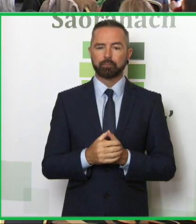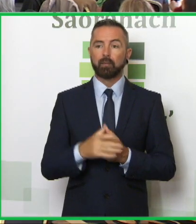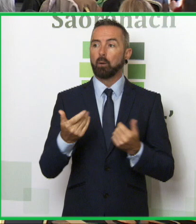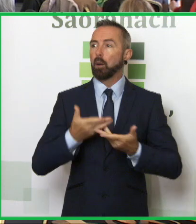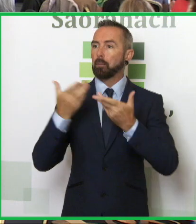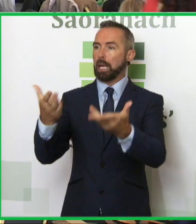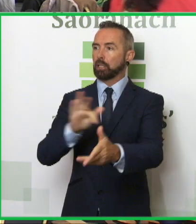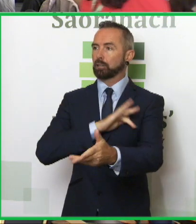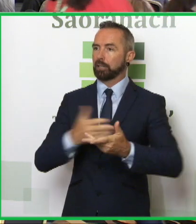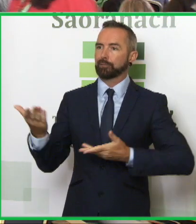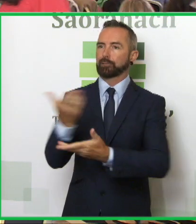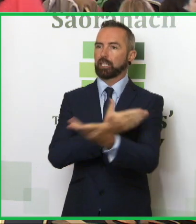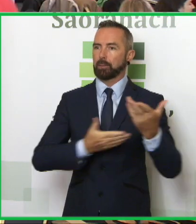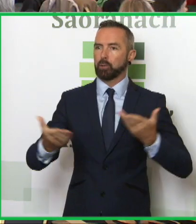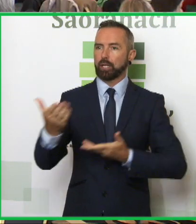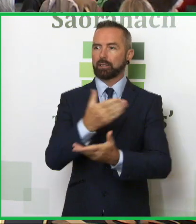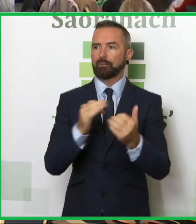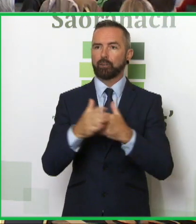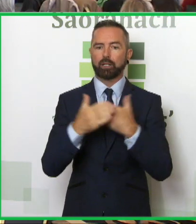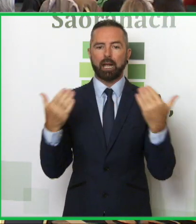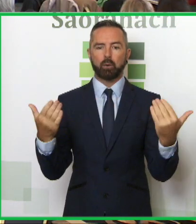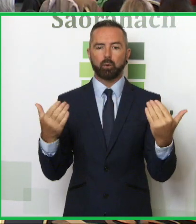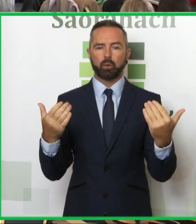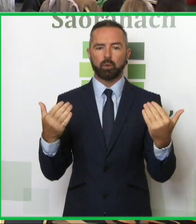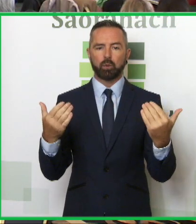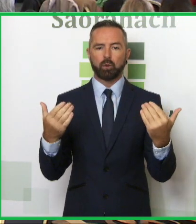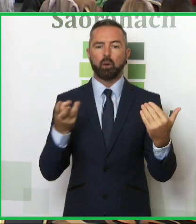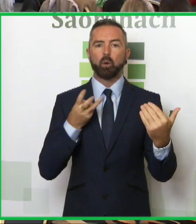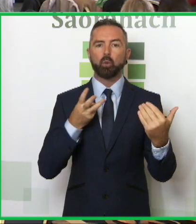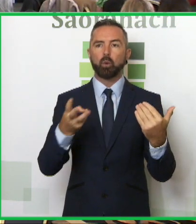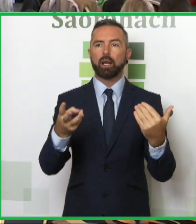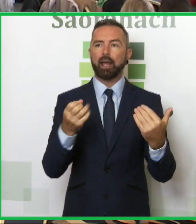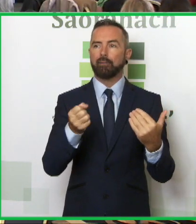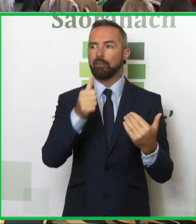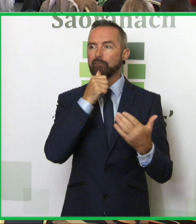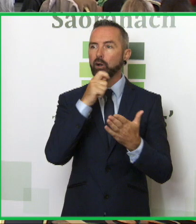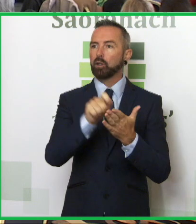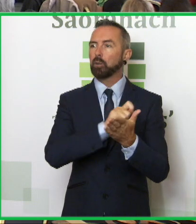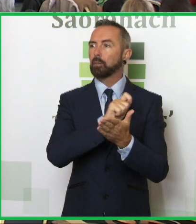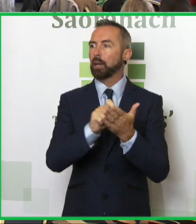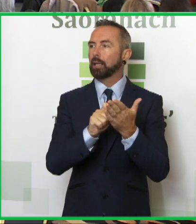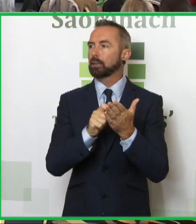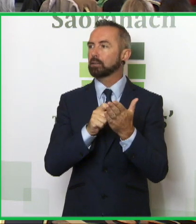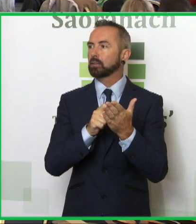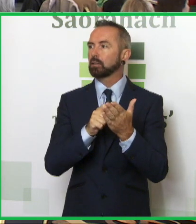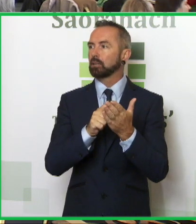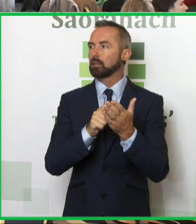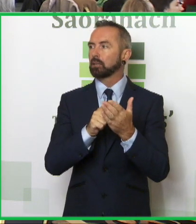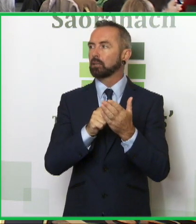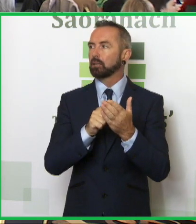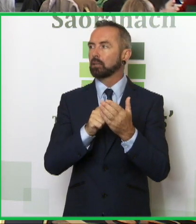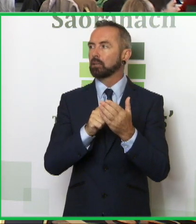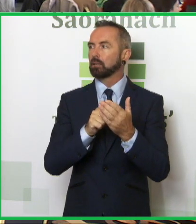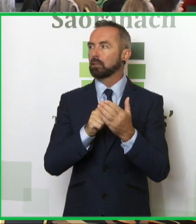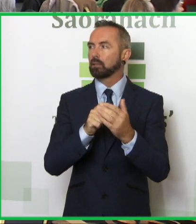yourselves for now. We are going to go to that first ballot. Is there, just before we go to that first ballot, is there